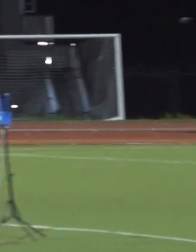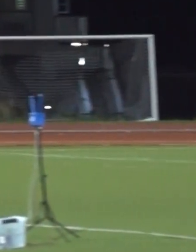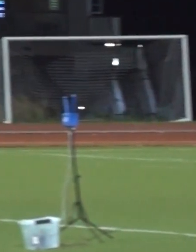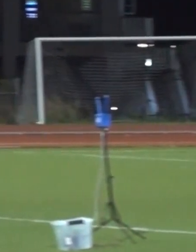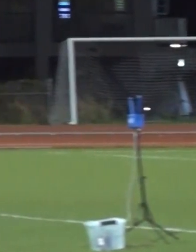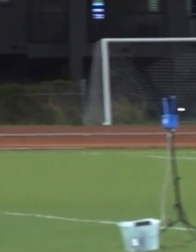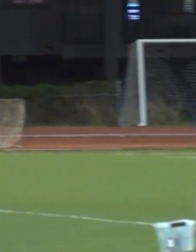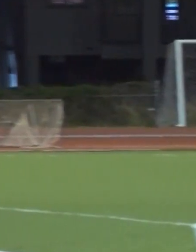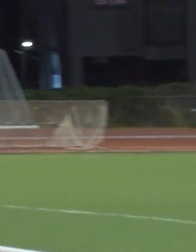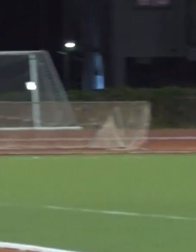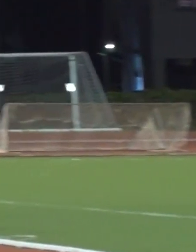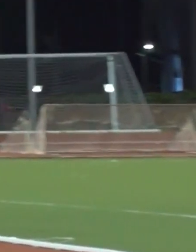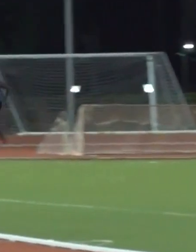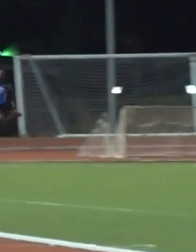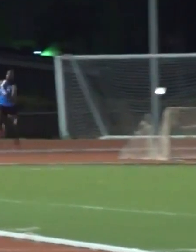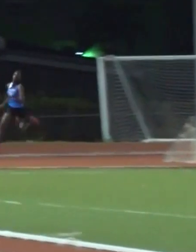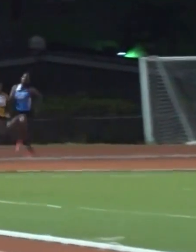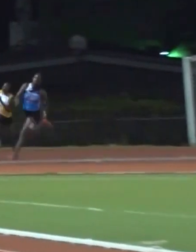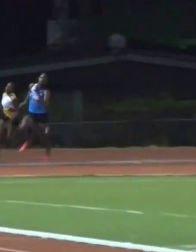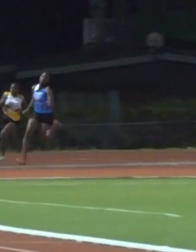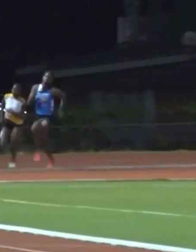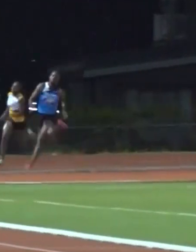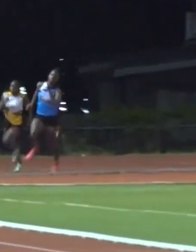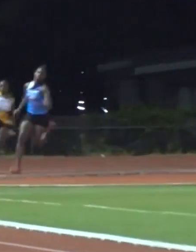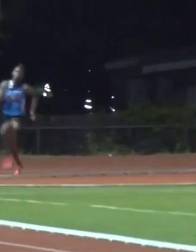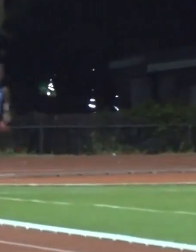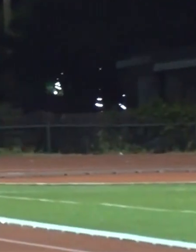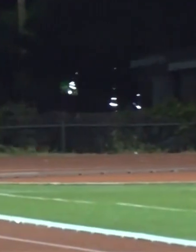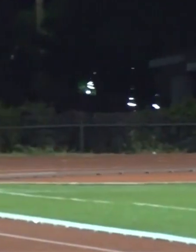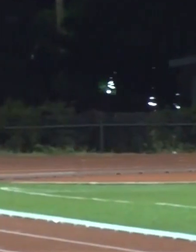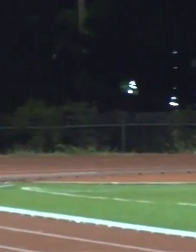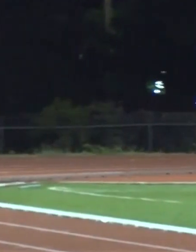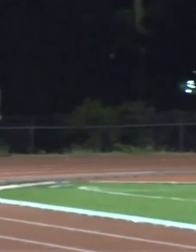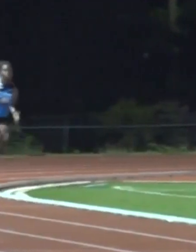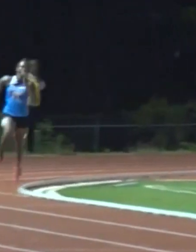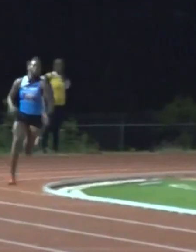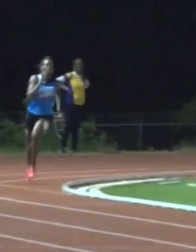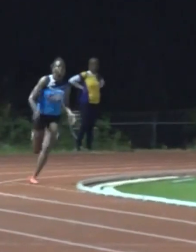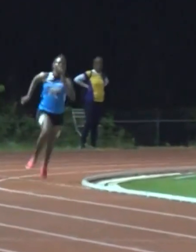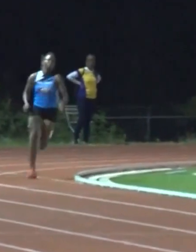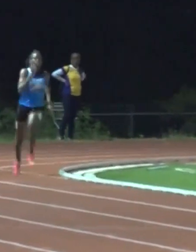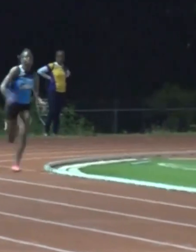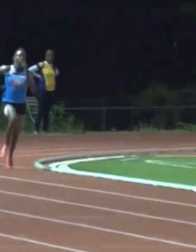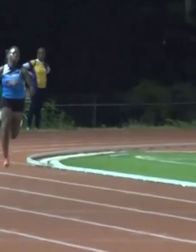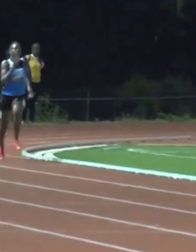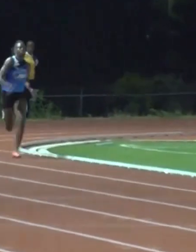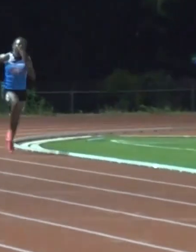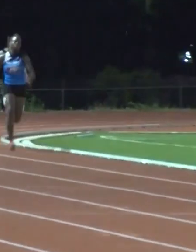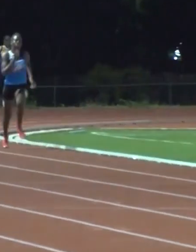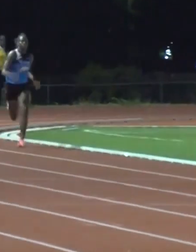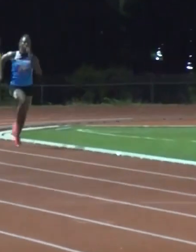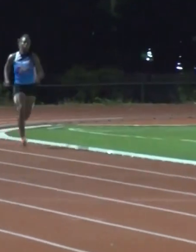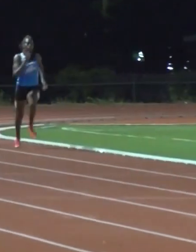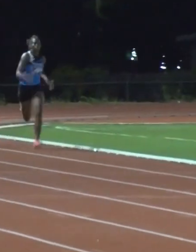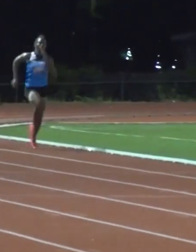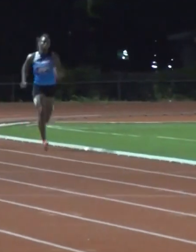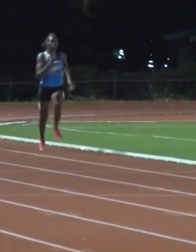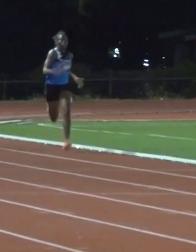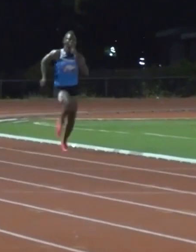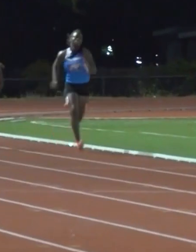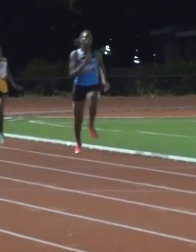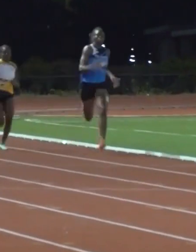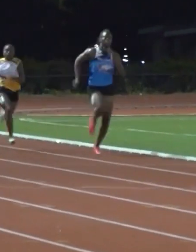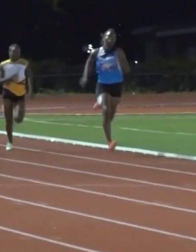field in the under 18 girls. Off the bend, it was not so clear-cut a call, so you know the final 100 was a true test of who would